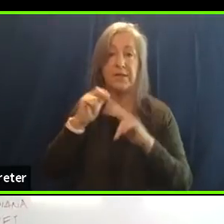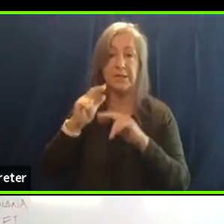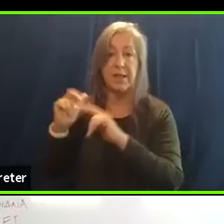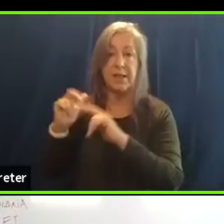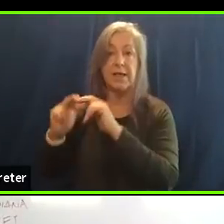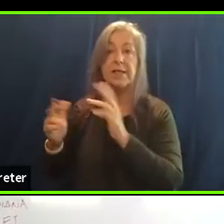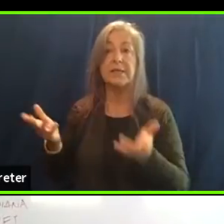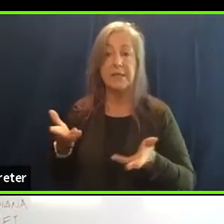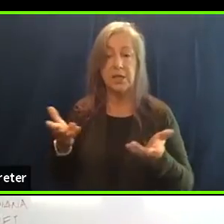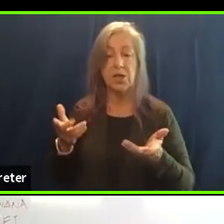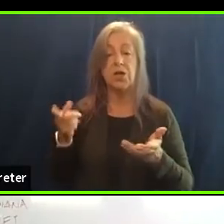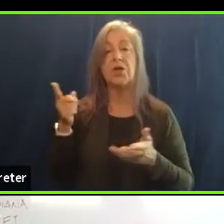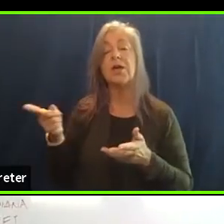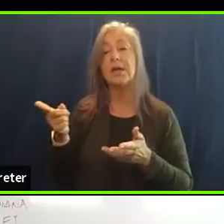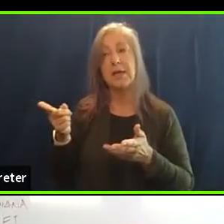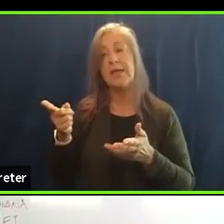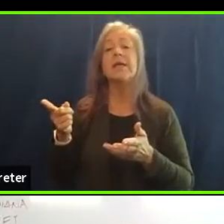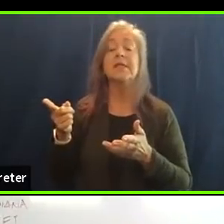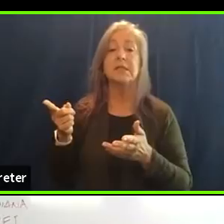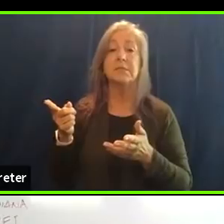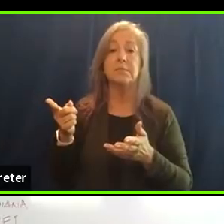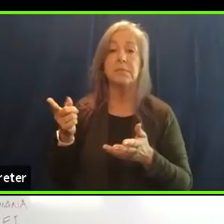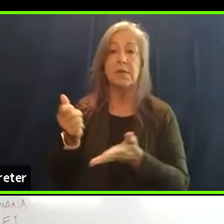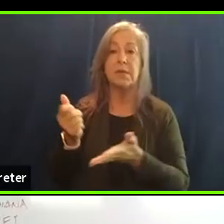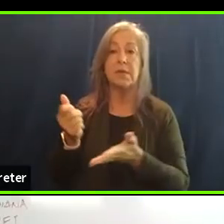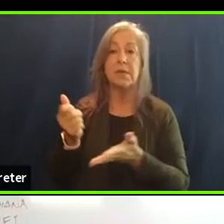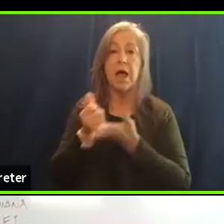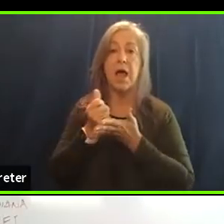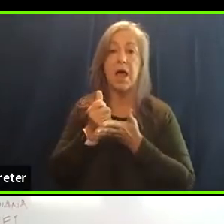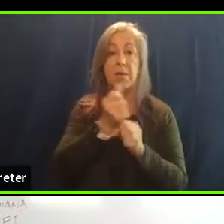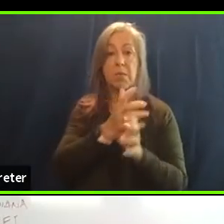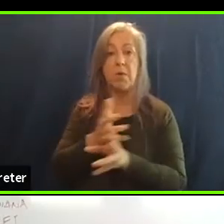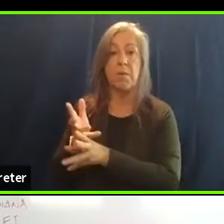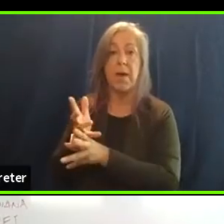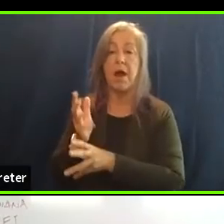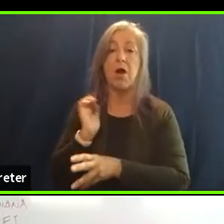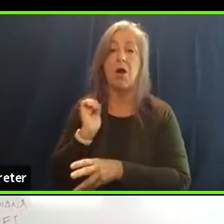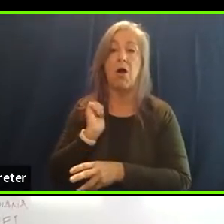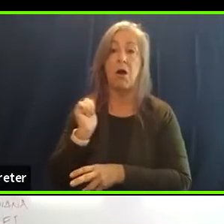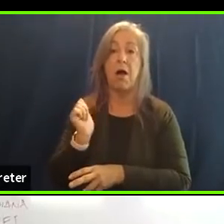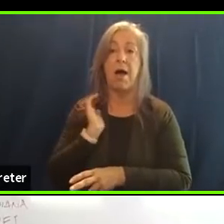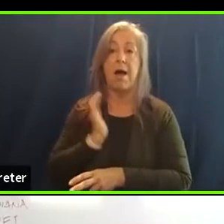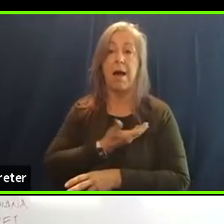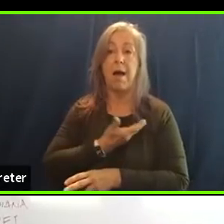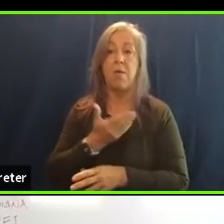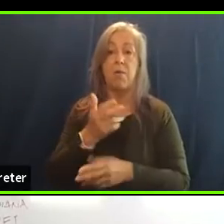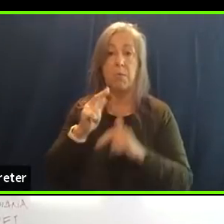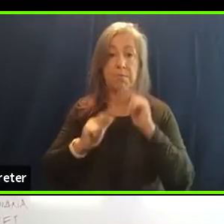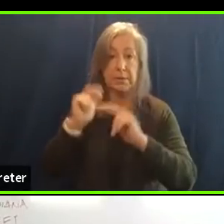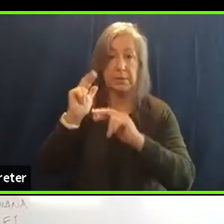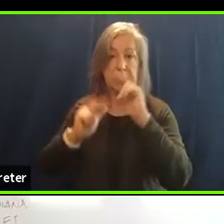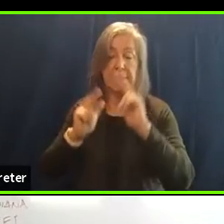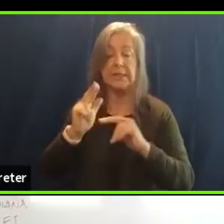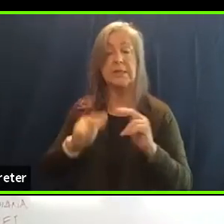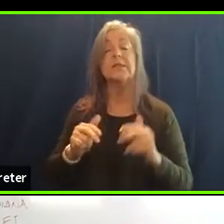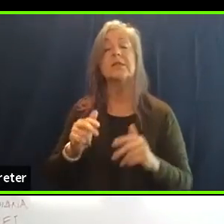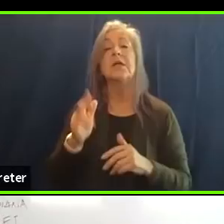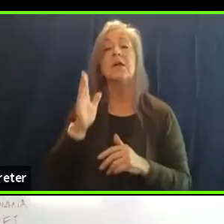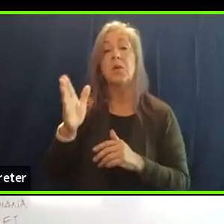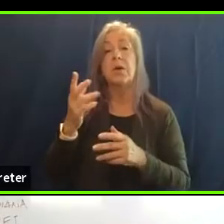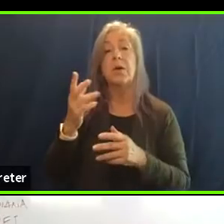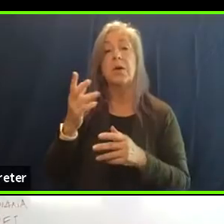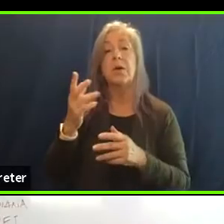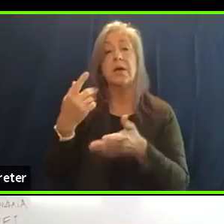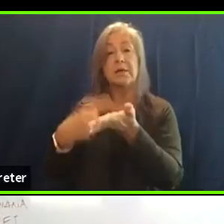getting our schools ready for the start of the year. And he'll talk to us about the classroom setups that we'll have when our kids come